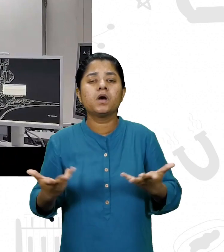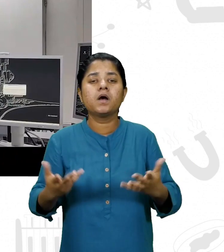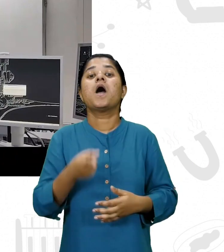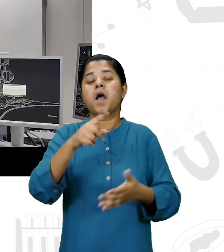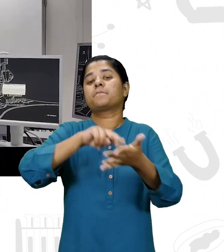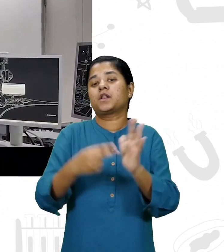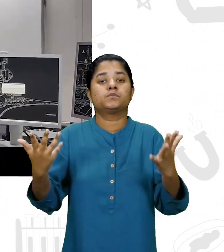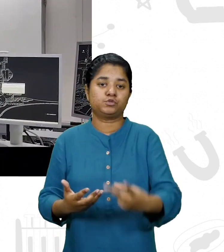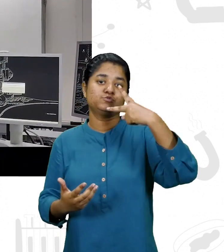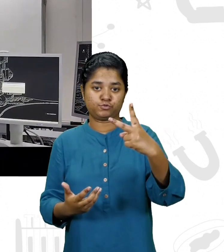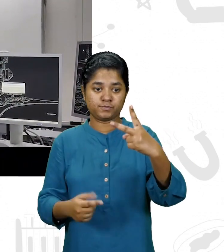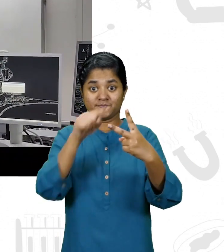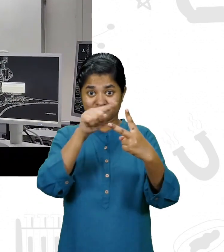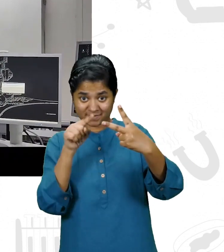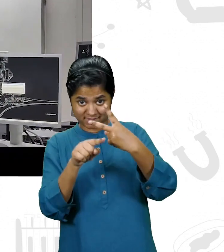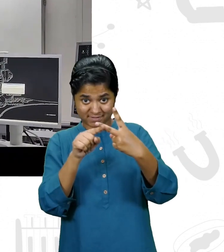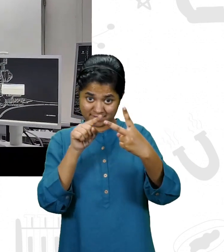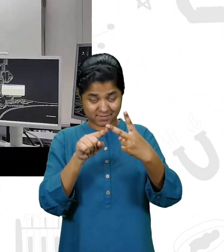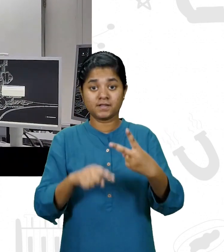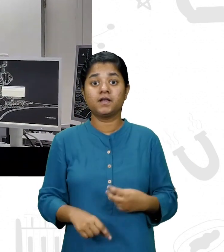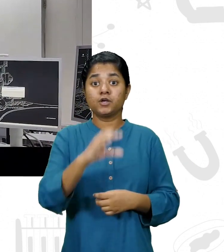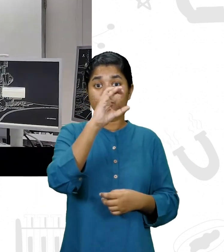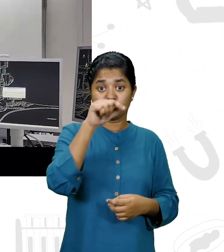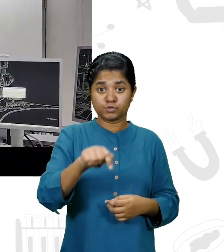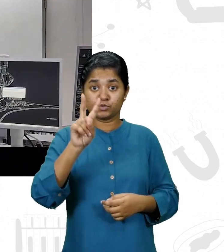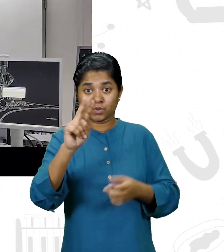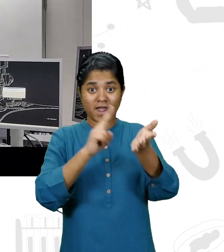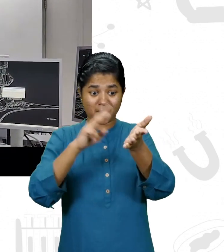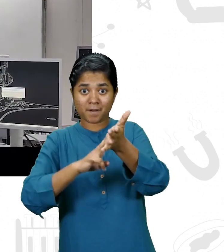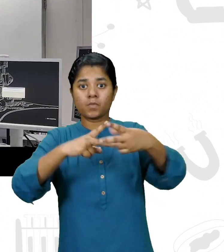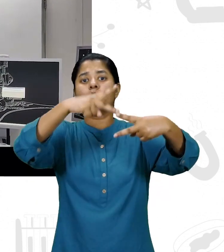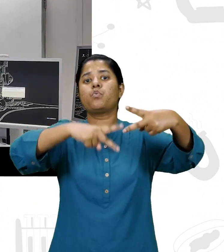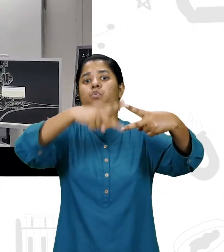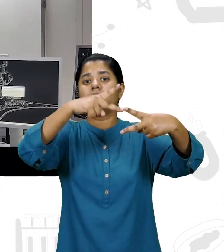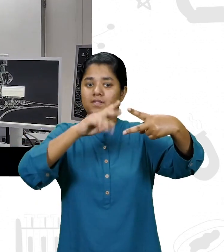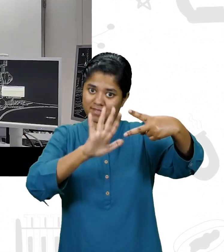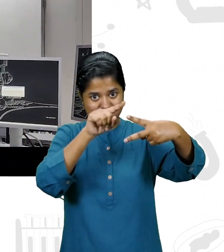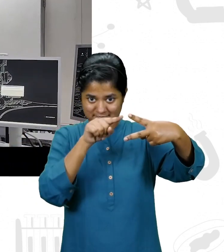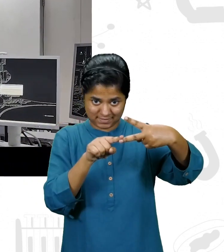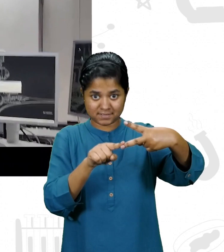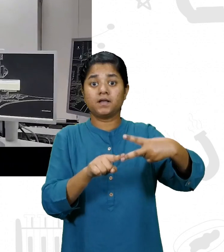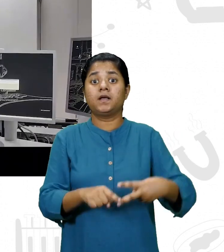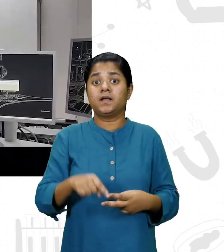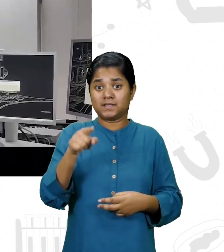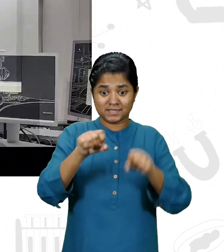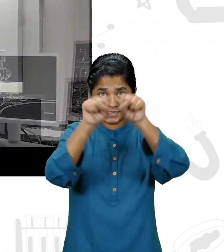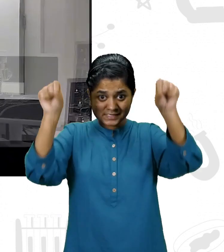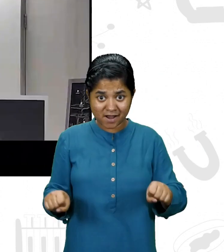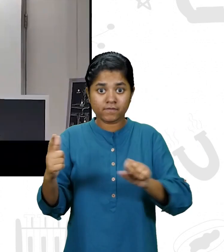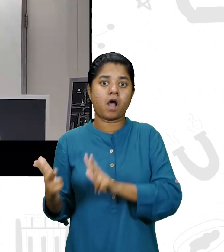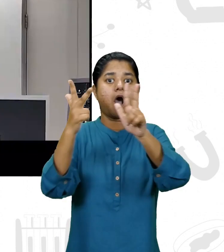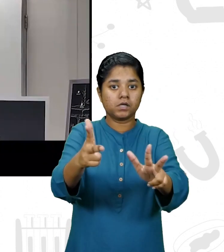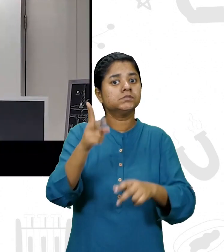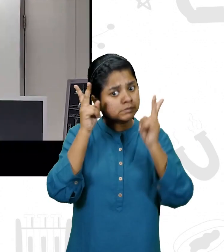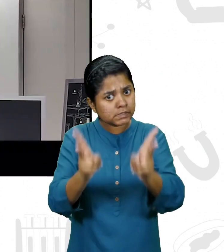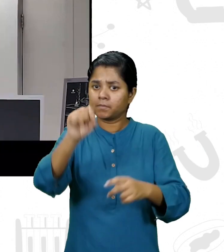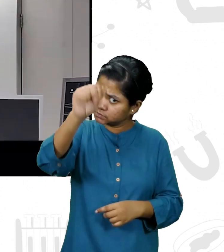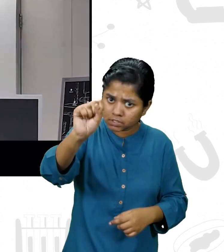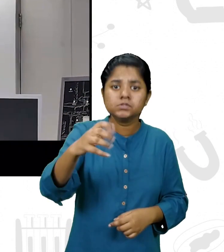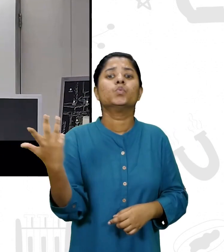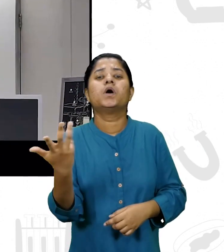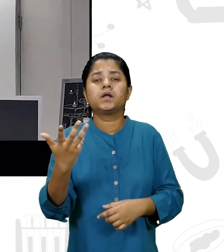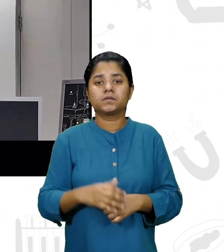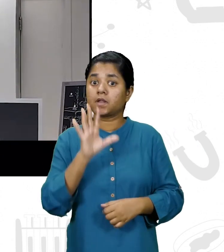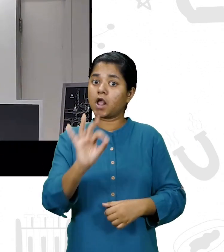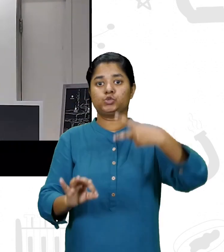That means the same two objects, even if they are only 0.2 nanometer apart, this system can still tell you that yes, they are actually